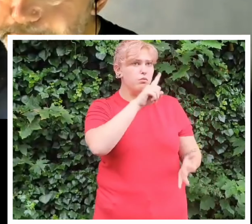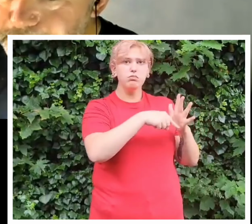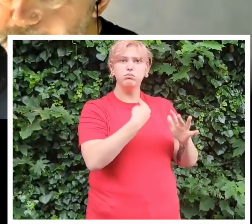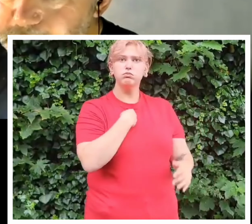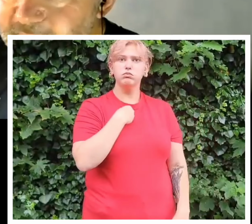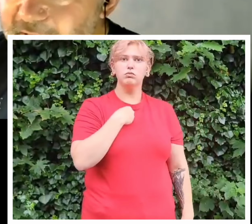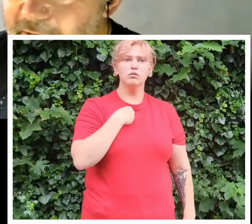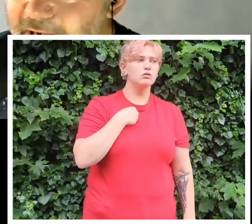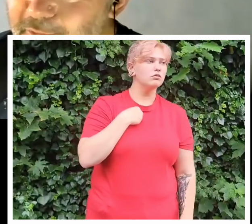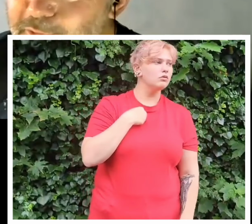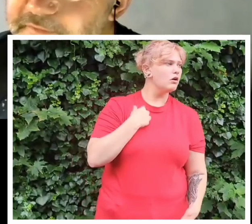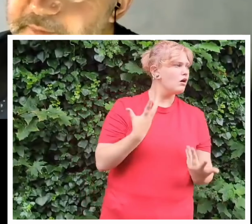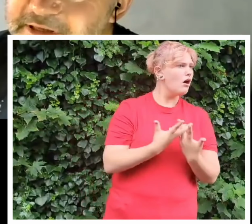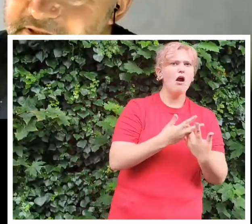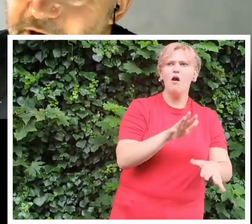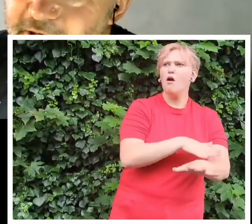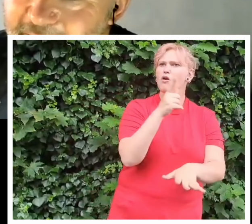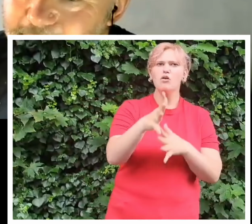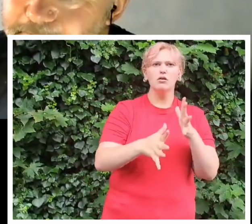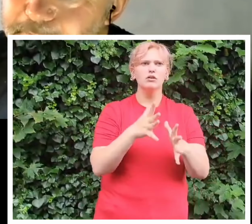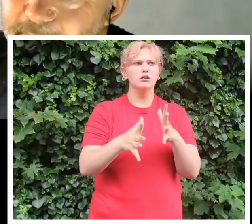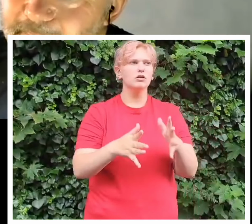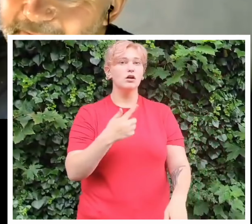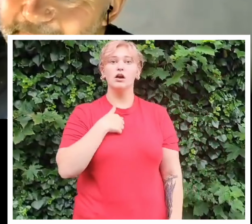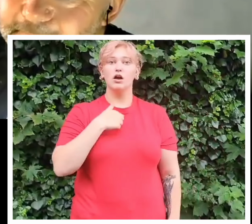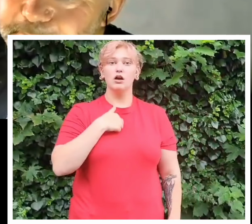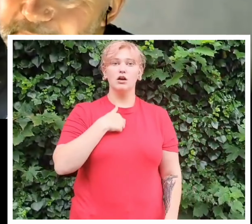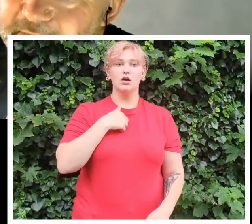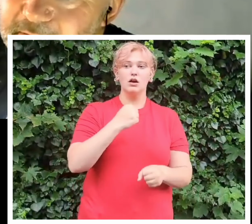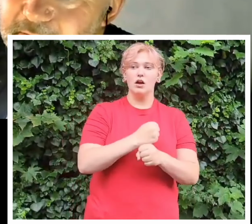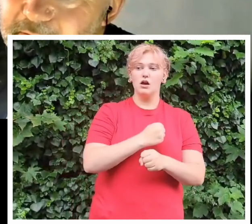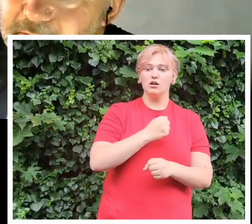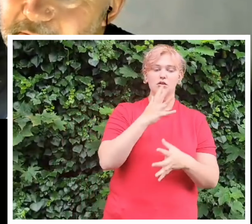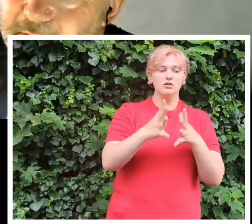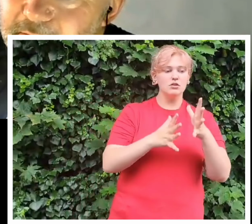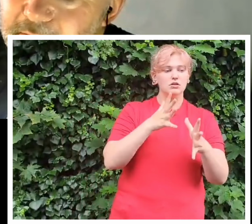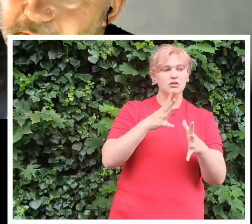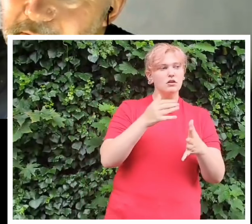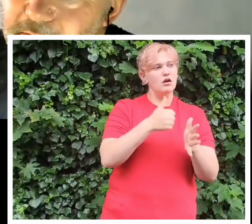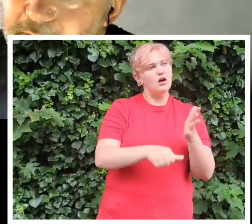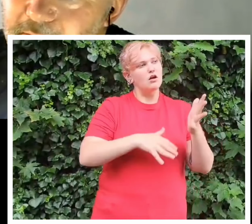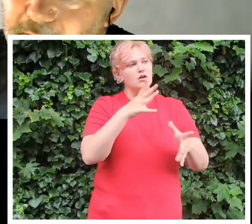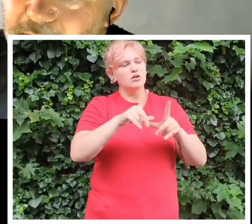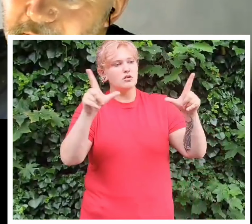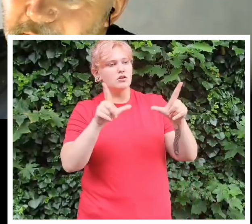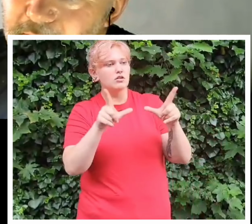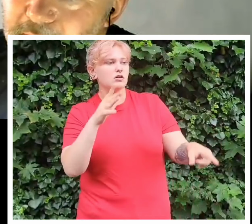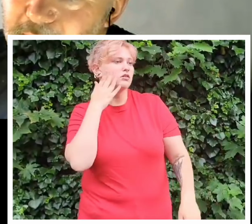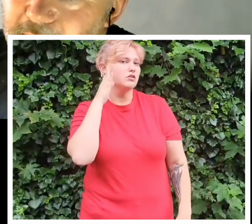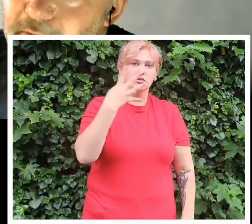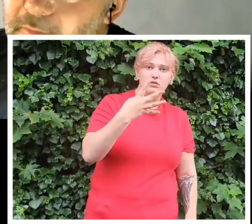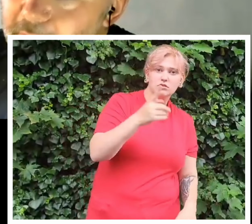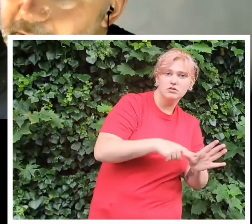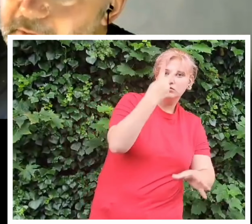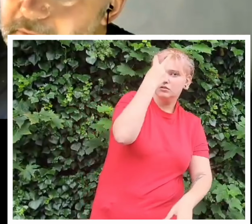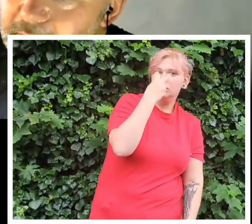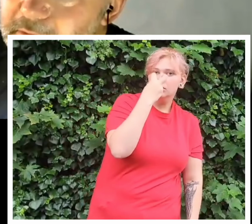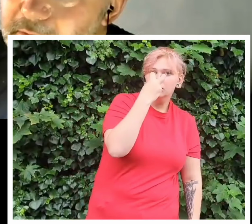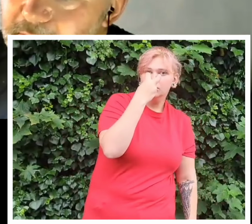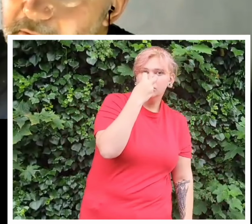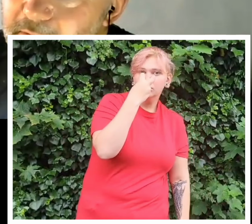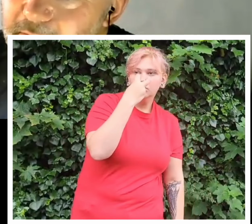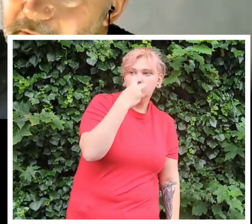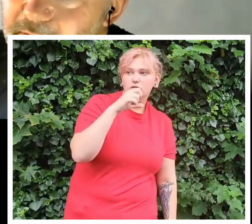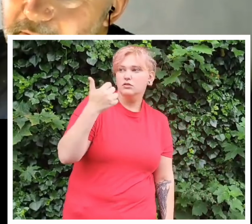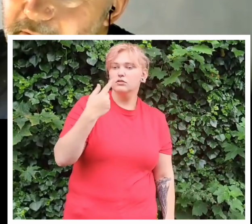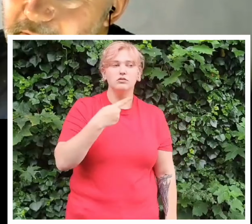June. How long have you been signing? So I started learning sign language when I was 9, Wow.